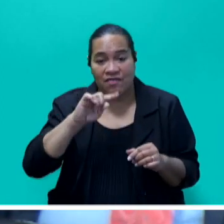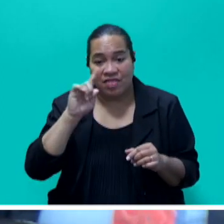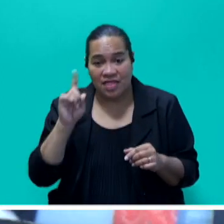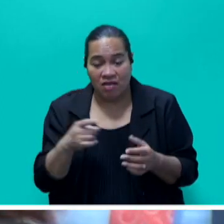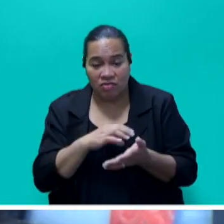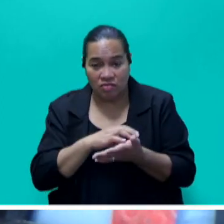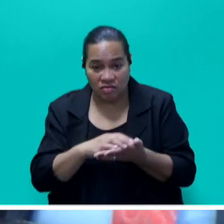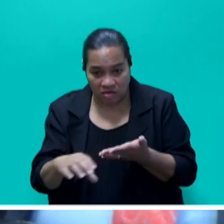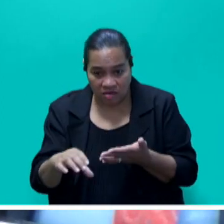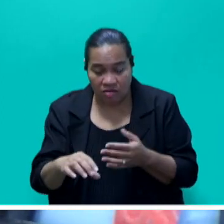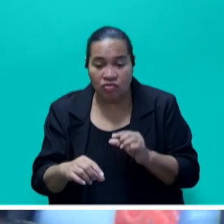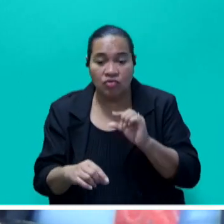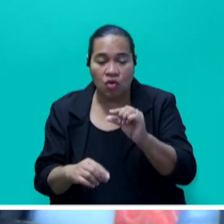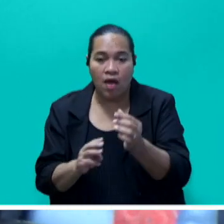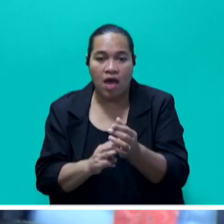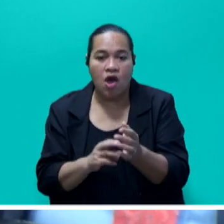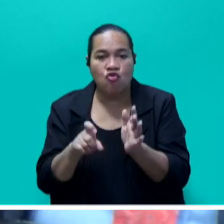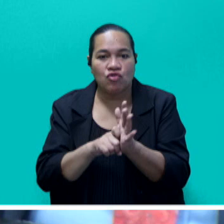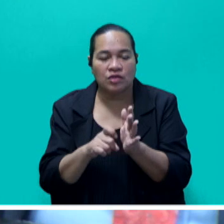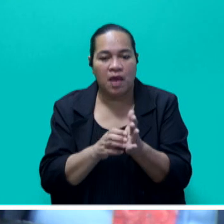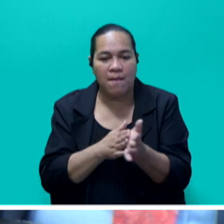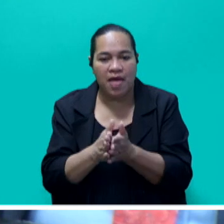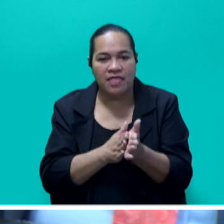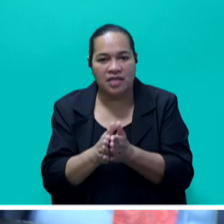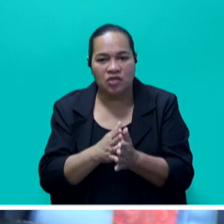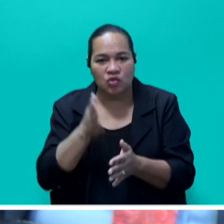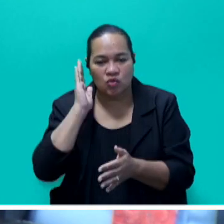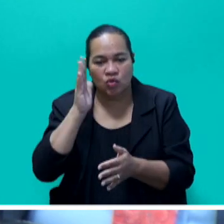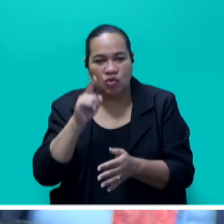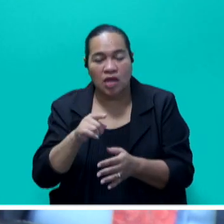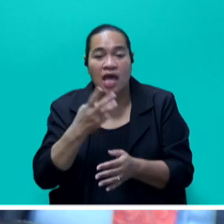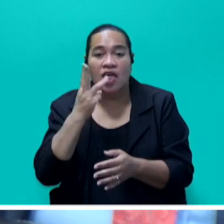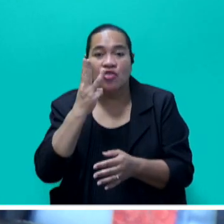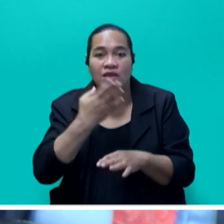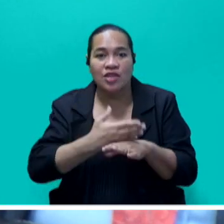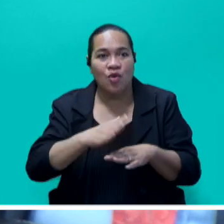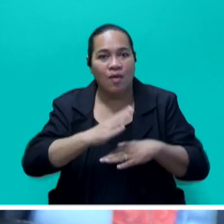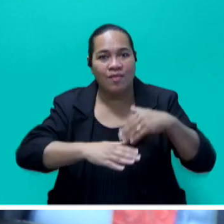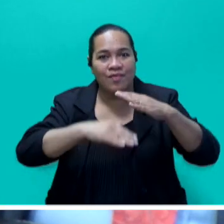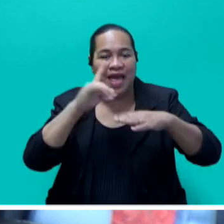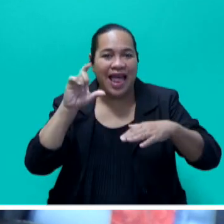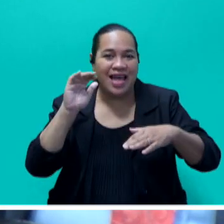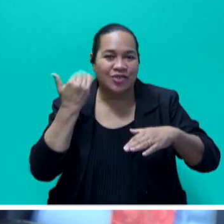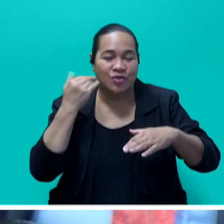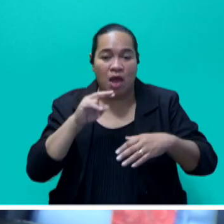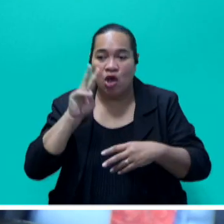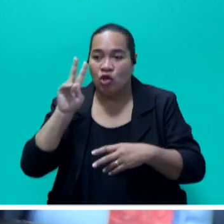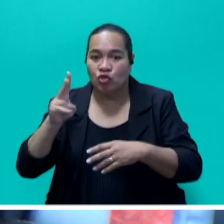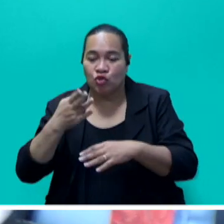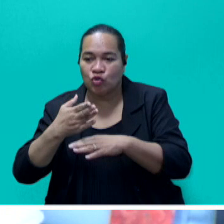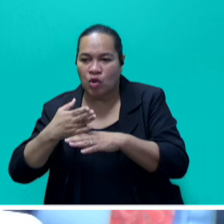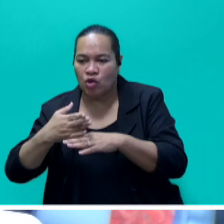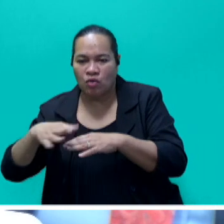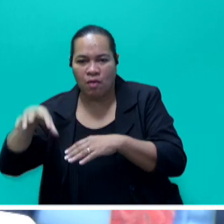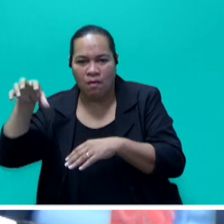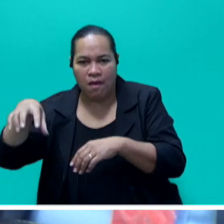$597,494 to Richmond Methodist School to build 3 new concrete classrooms and 2 concrete new evolution